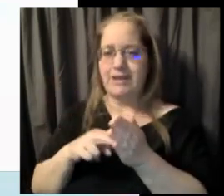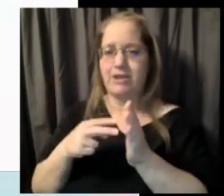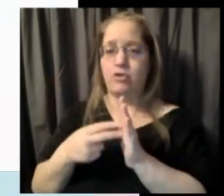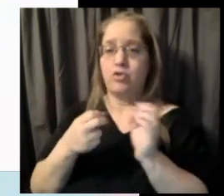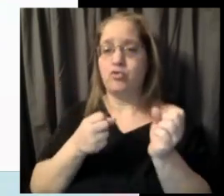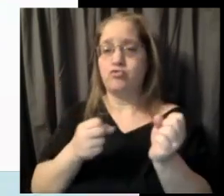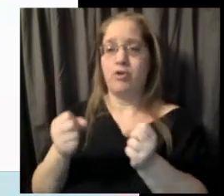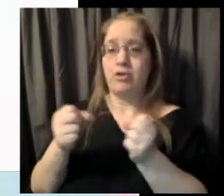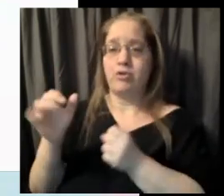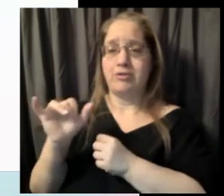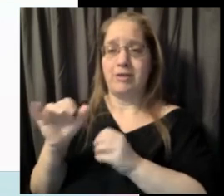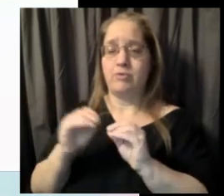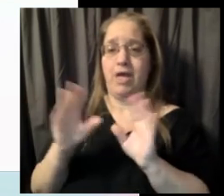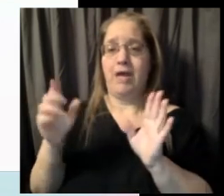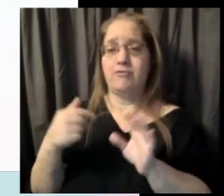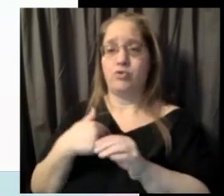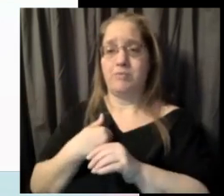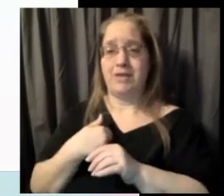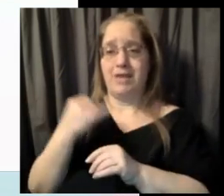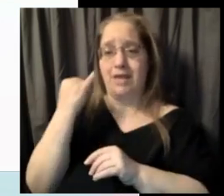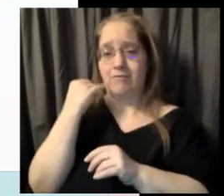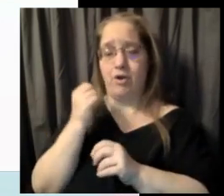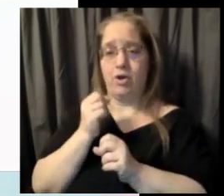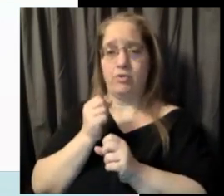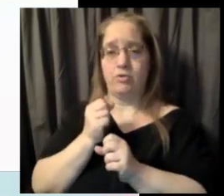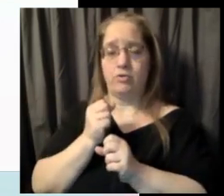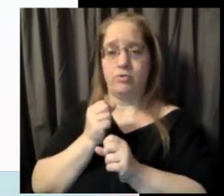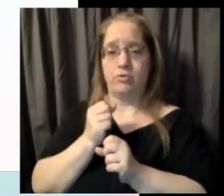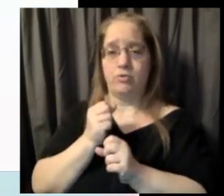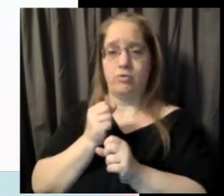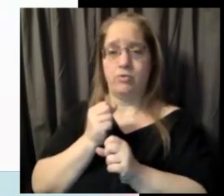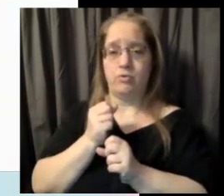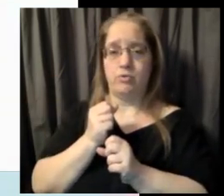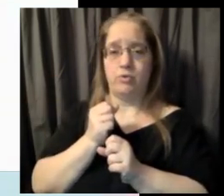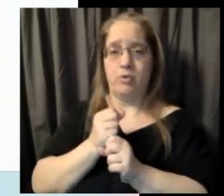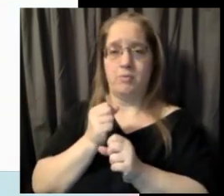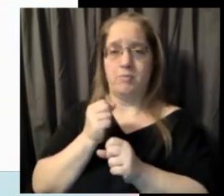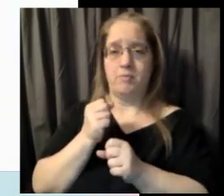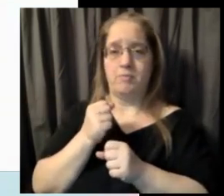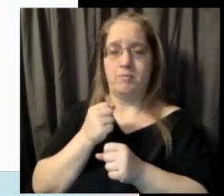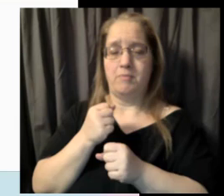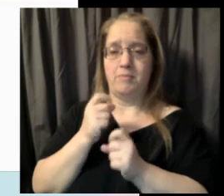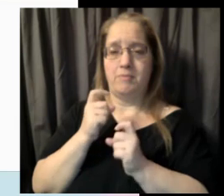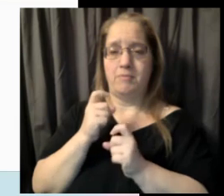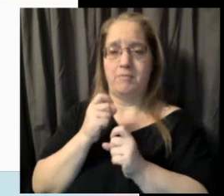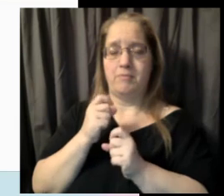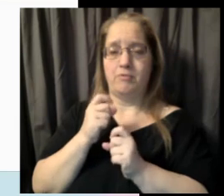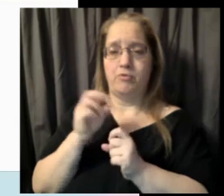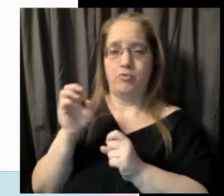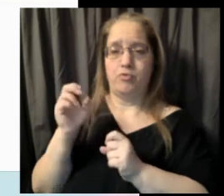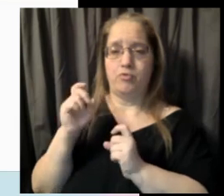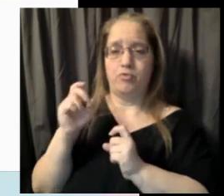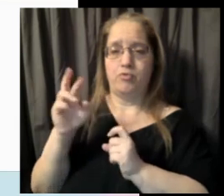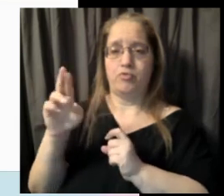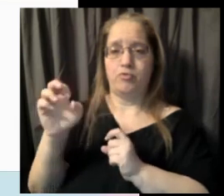strategies are the same. So it is obvious to me that if I'm going to make some returns, I need to put the things that I'm returning by the door, like Wanda